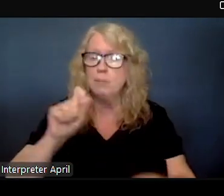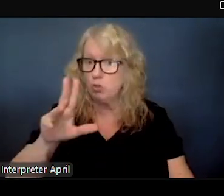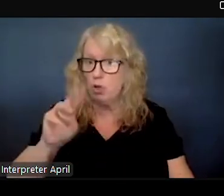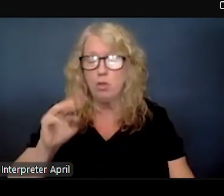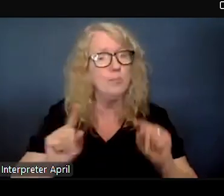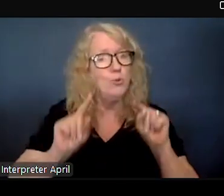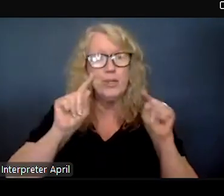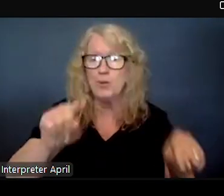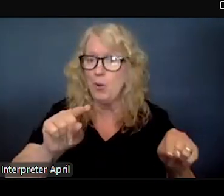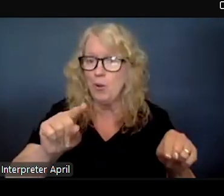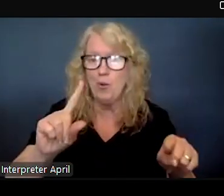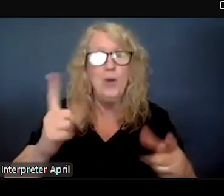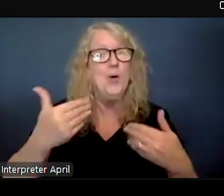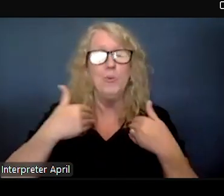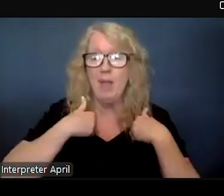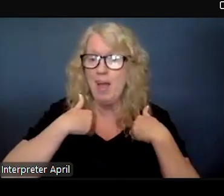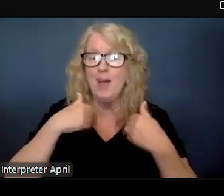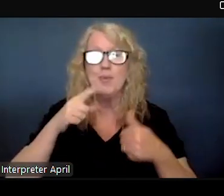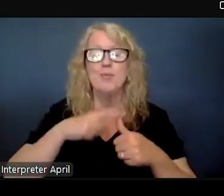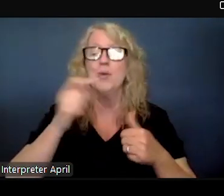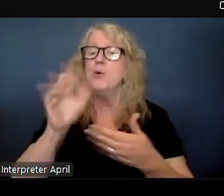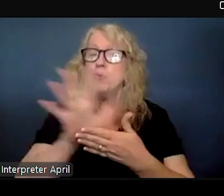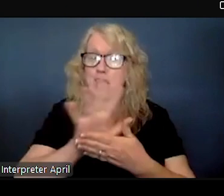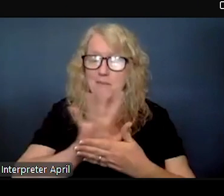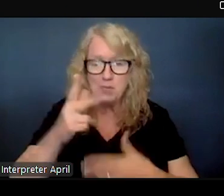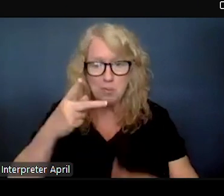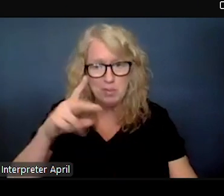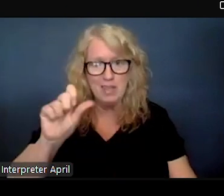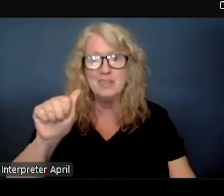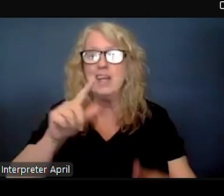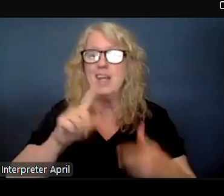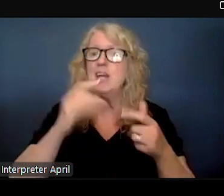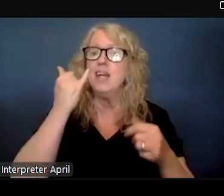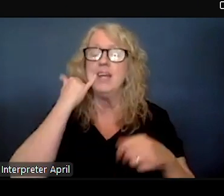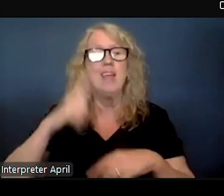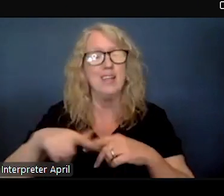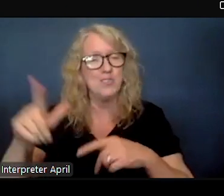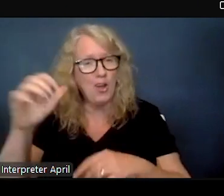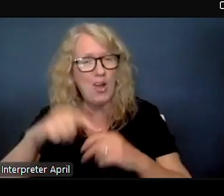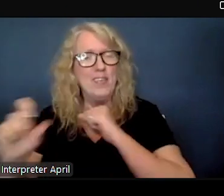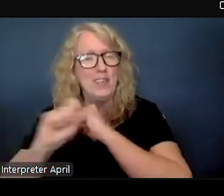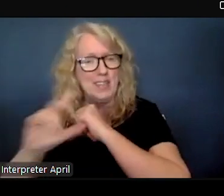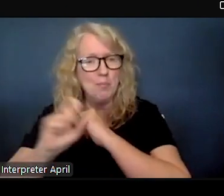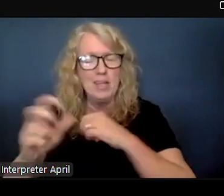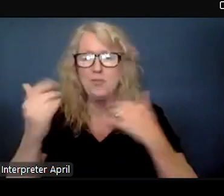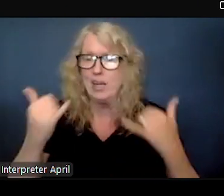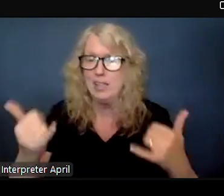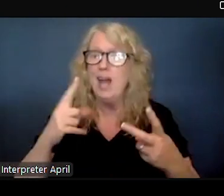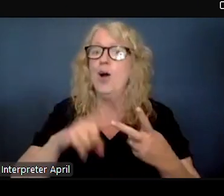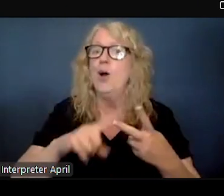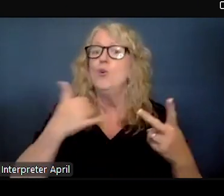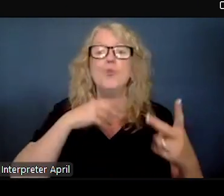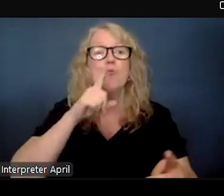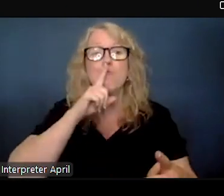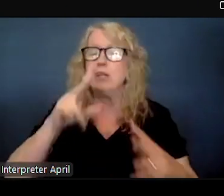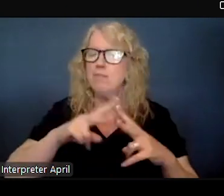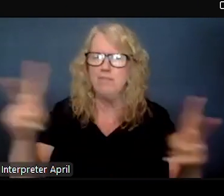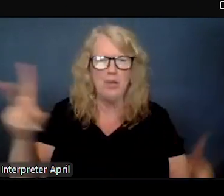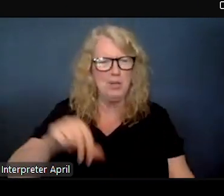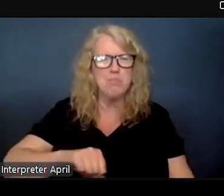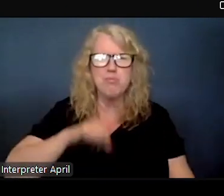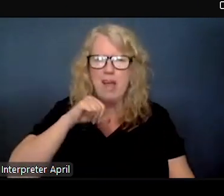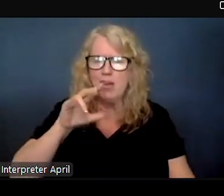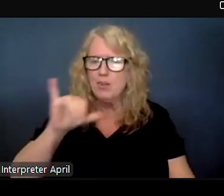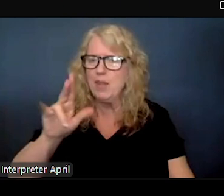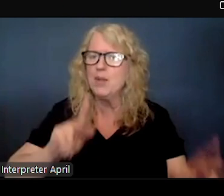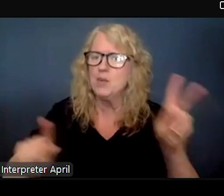right now. We have a video PSA, which we're running on a campaign right now. Really, really proud of that. It